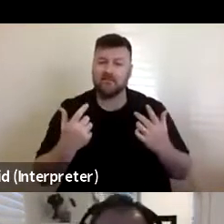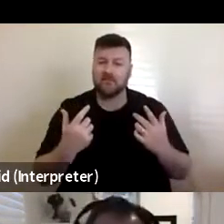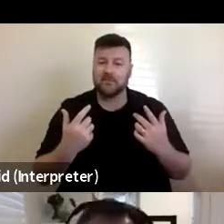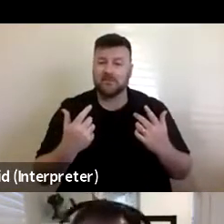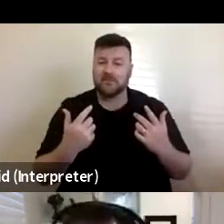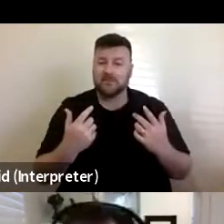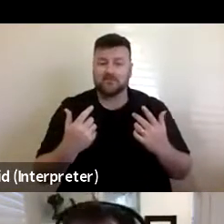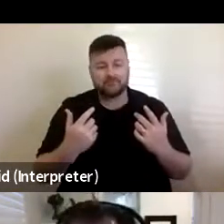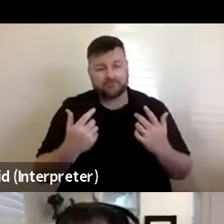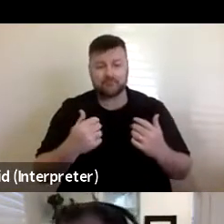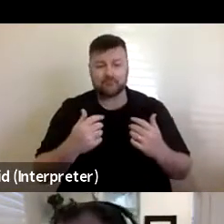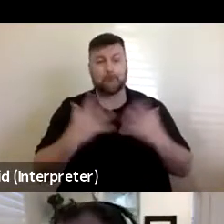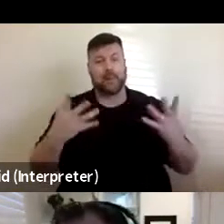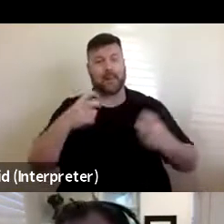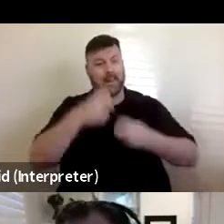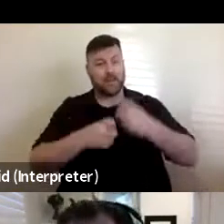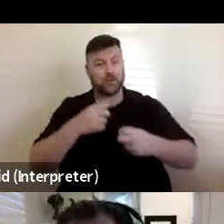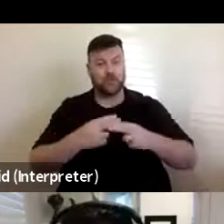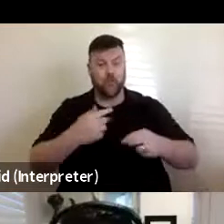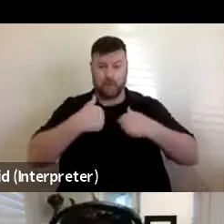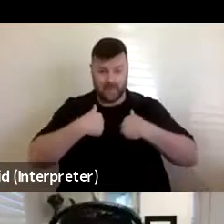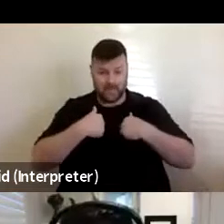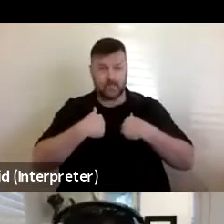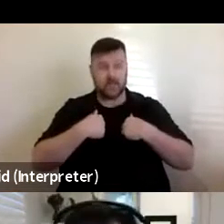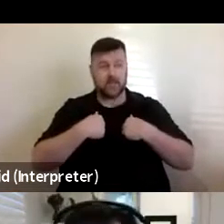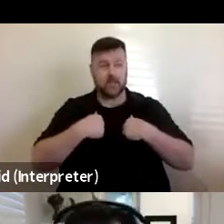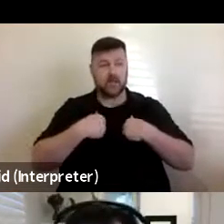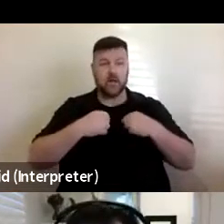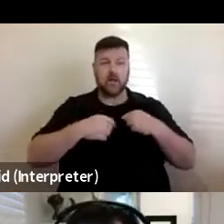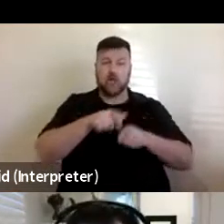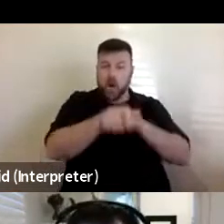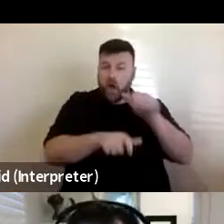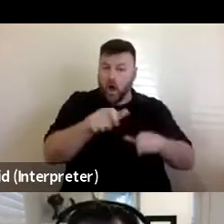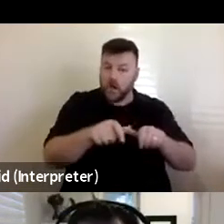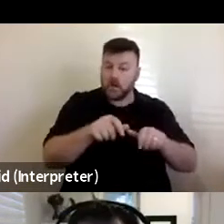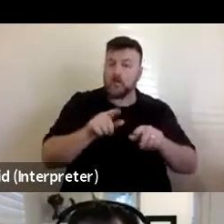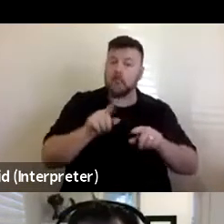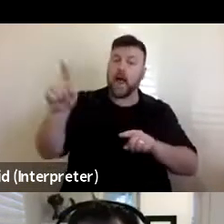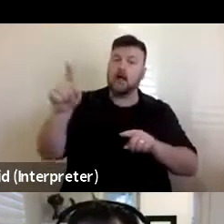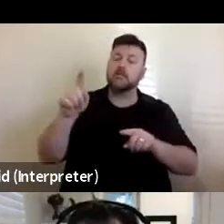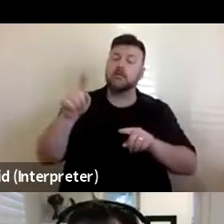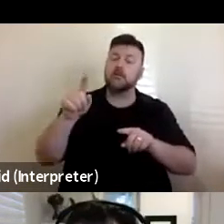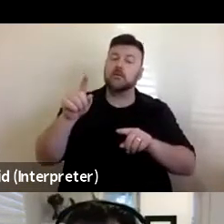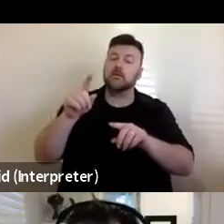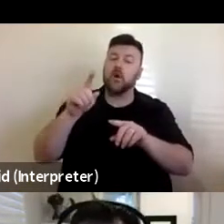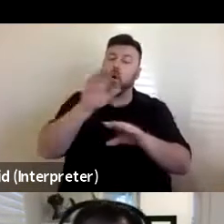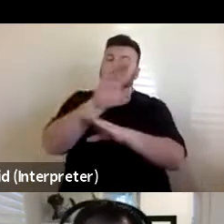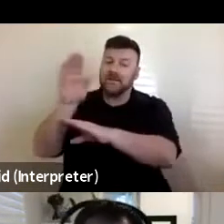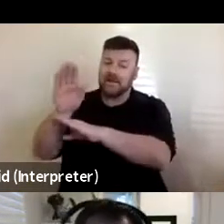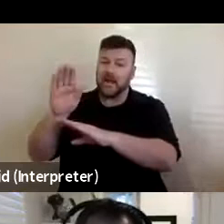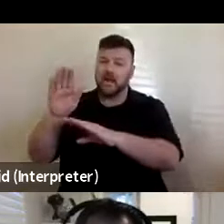One of my big issues with my clients, both here and particularly overseas, I've got some fairly large international clients.